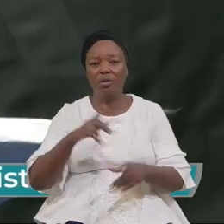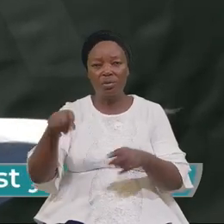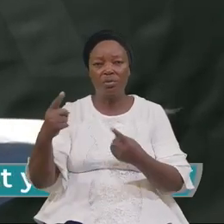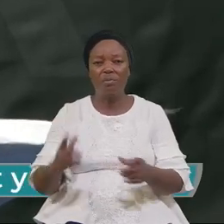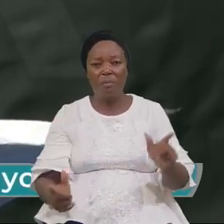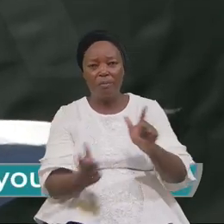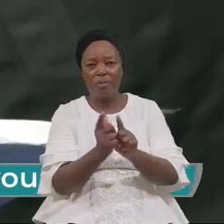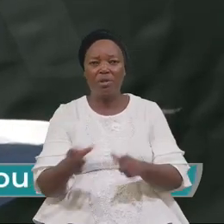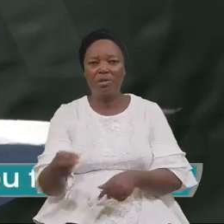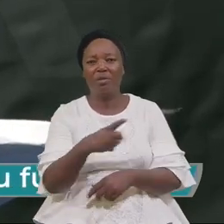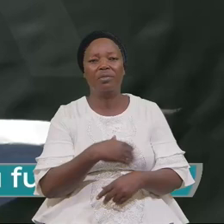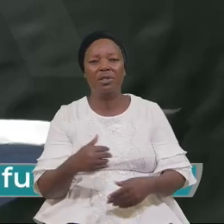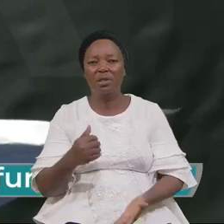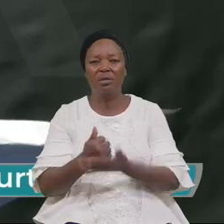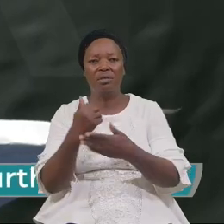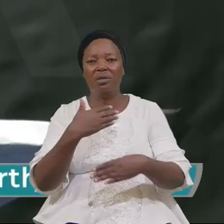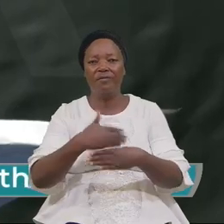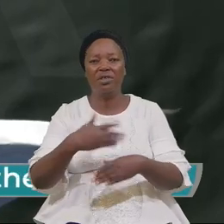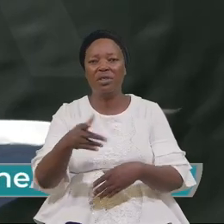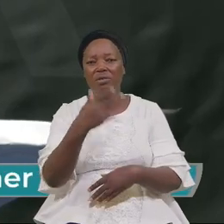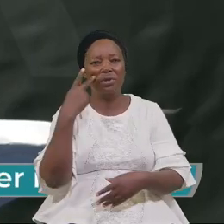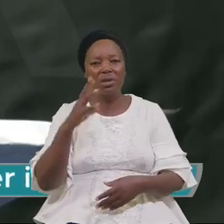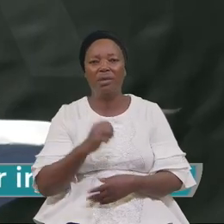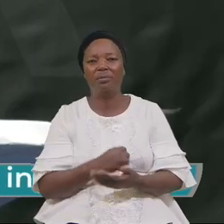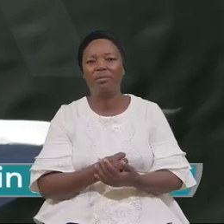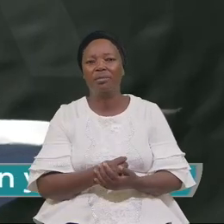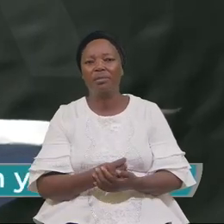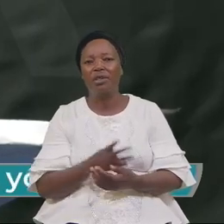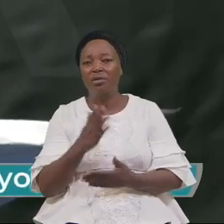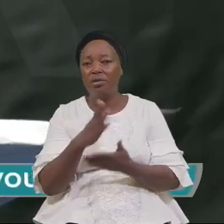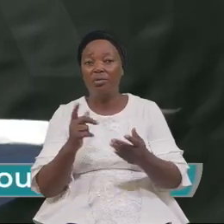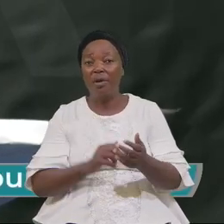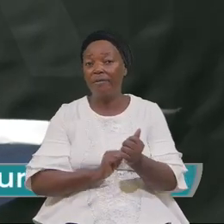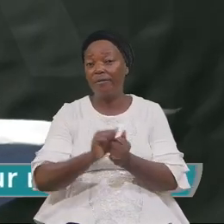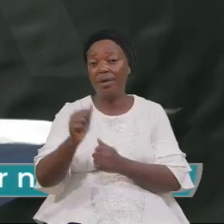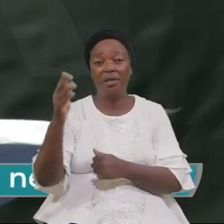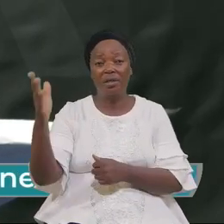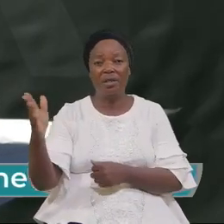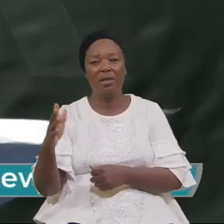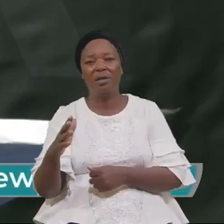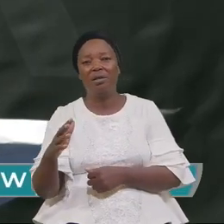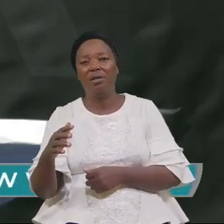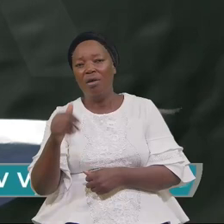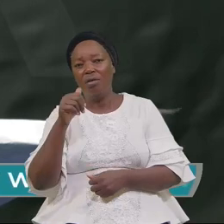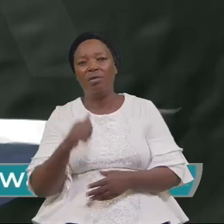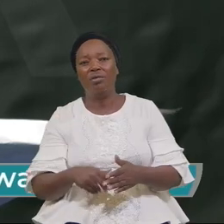outside the fence. Some people are far down there, under the